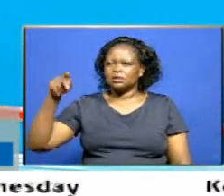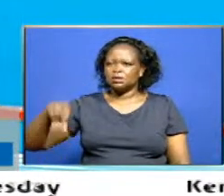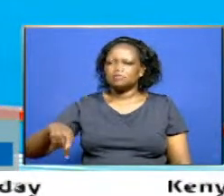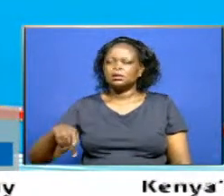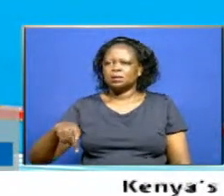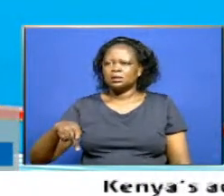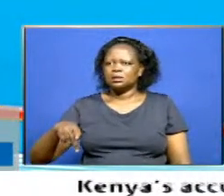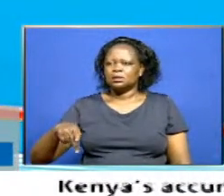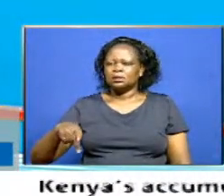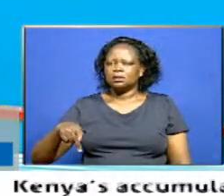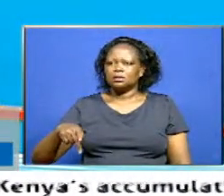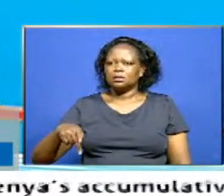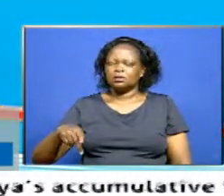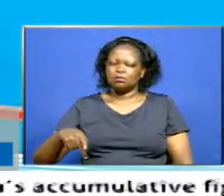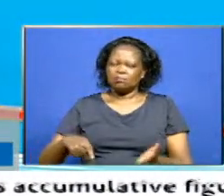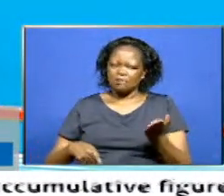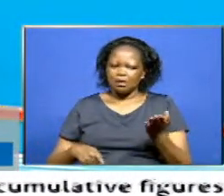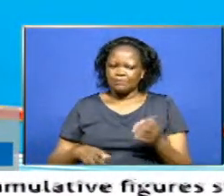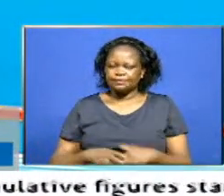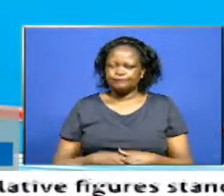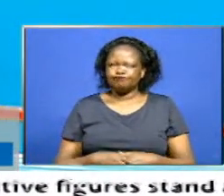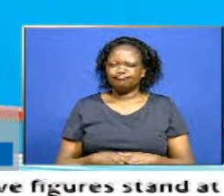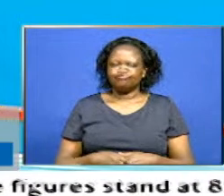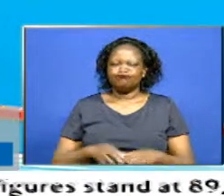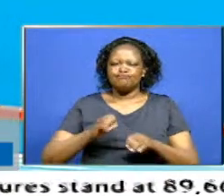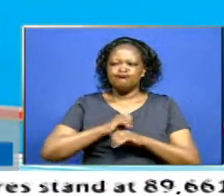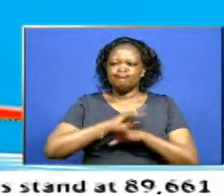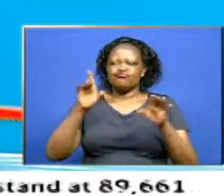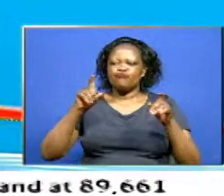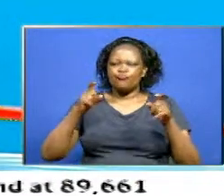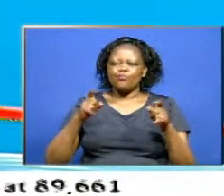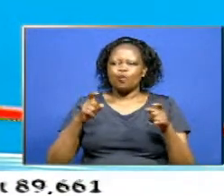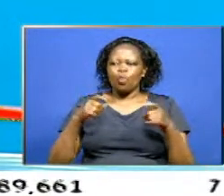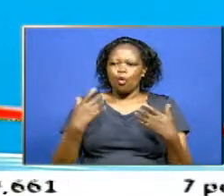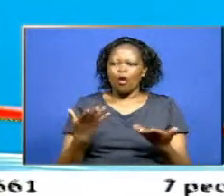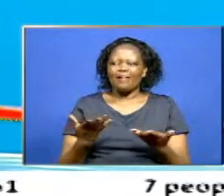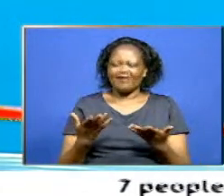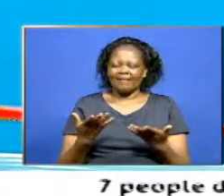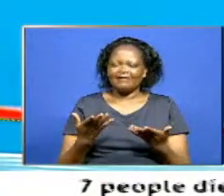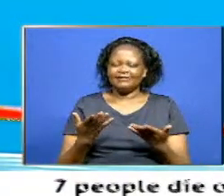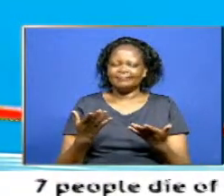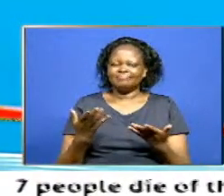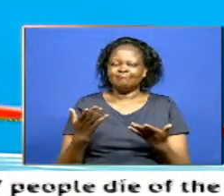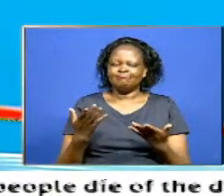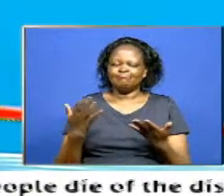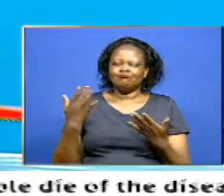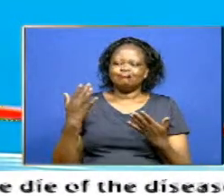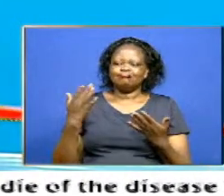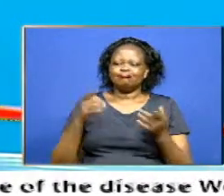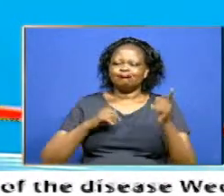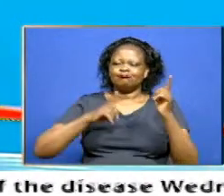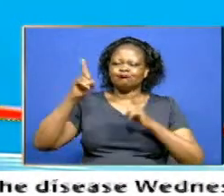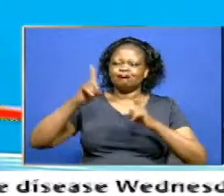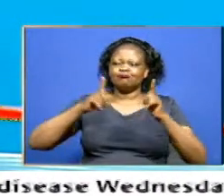Junet Mohammed, there briefing the press on the journey to